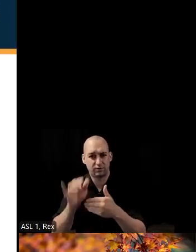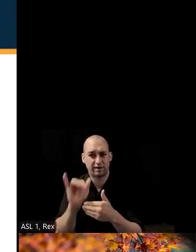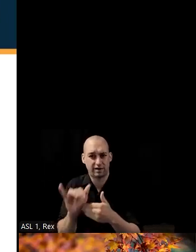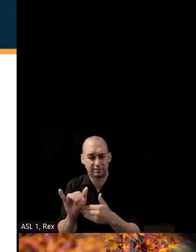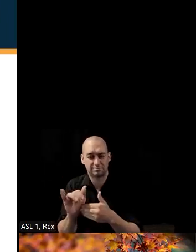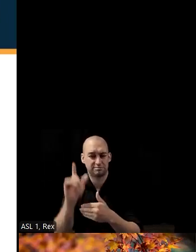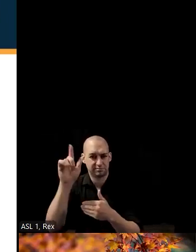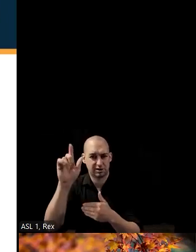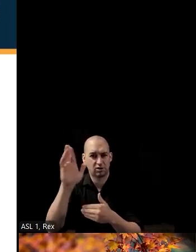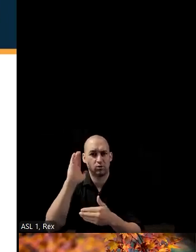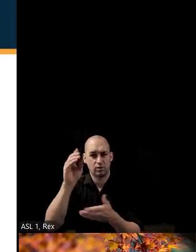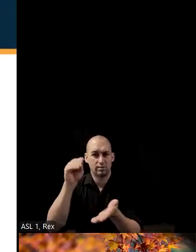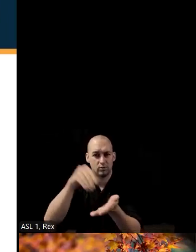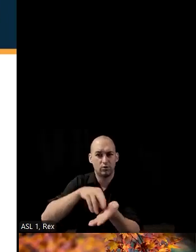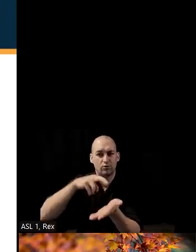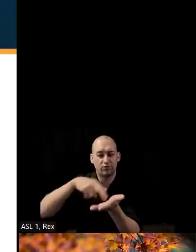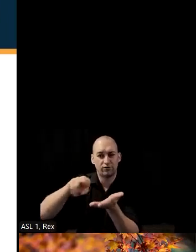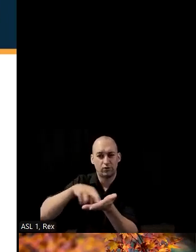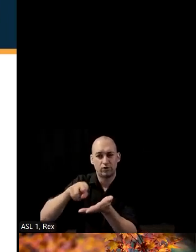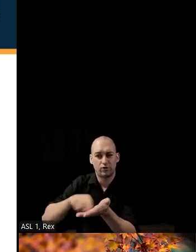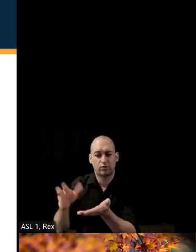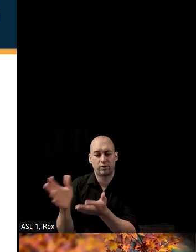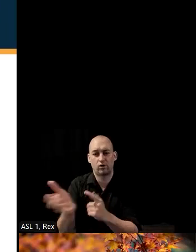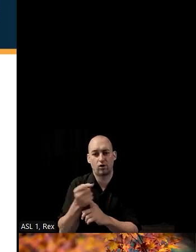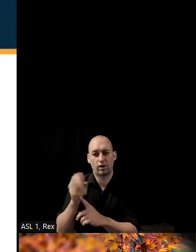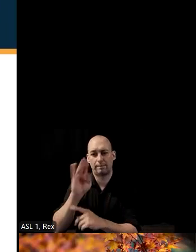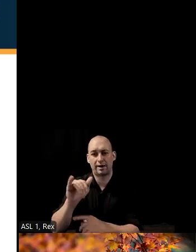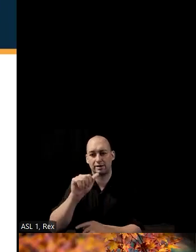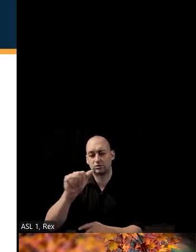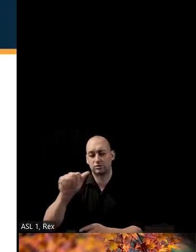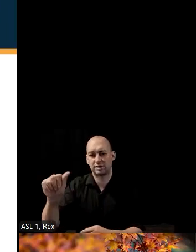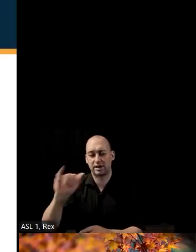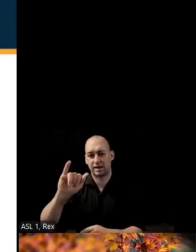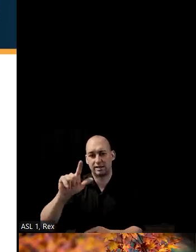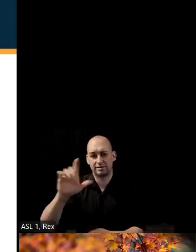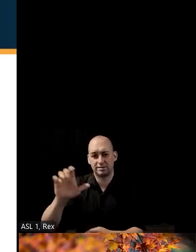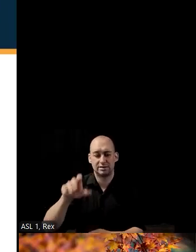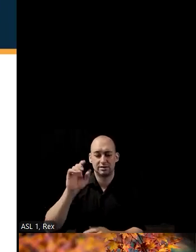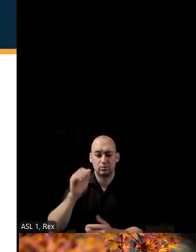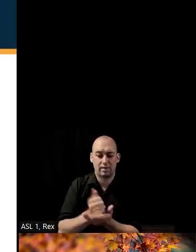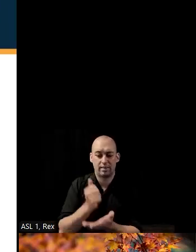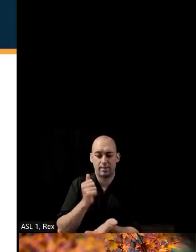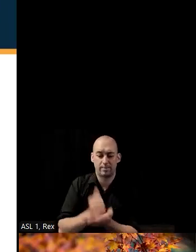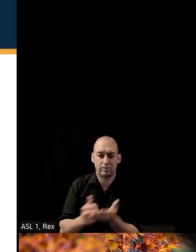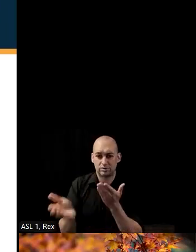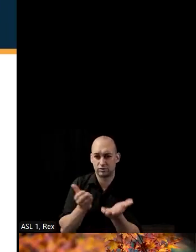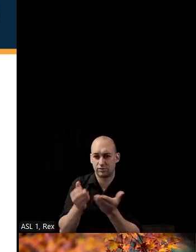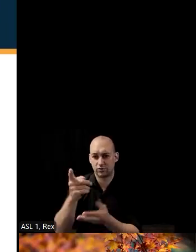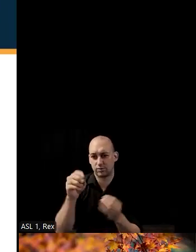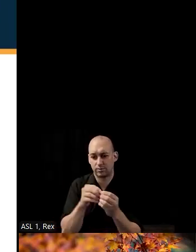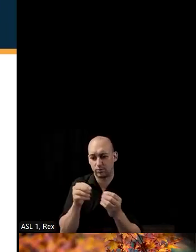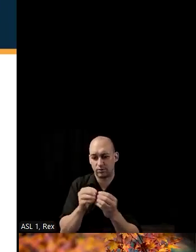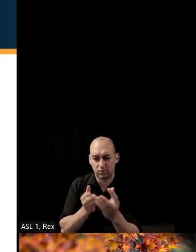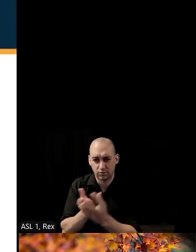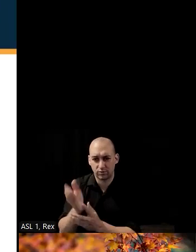actually put in a referral that would be caught by like a AAA or an ILC to help serve you more through that